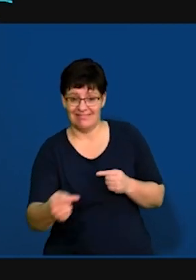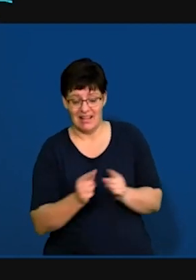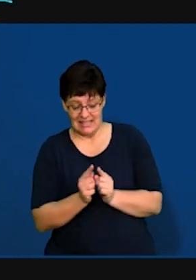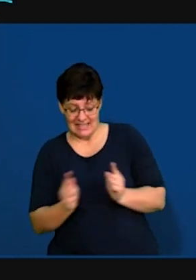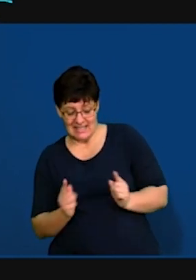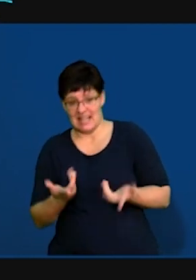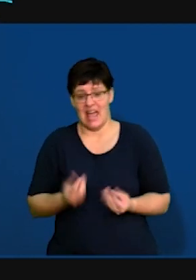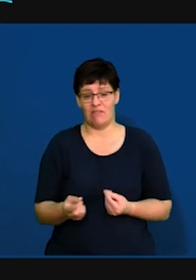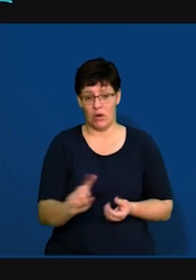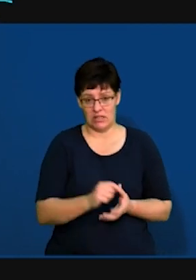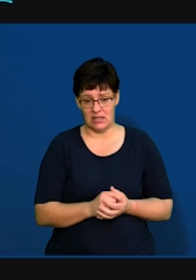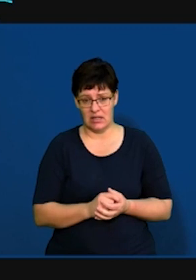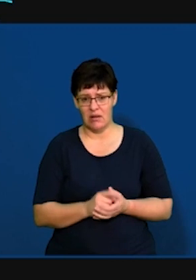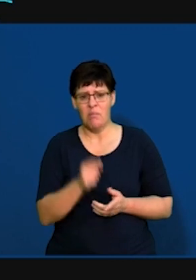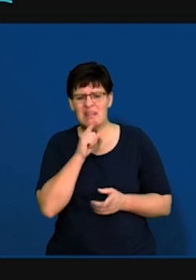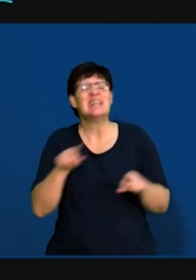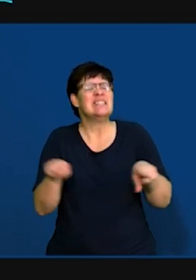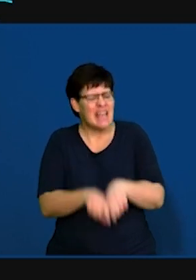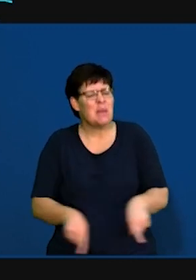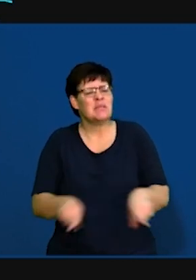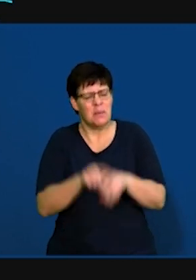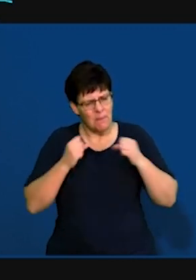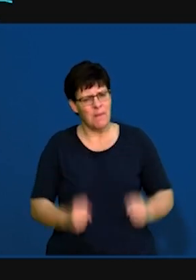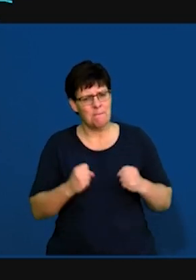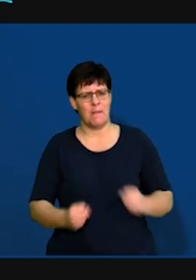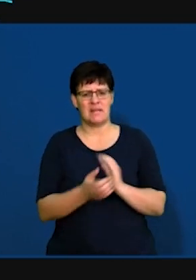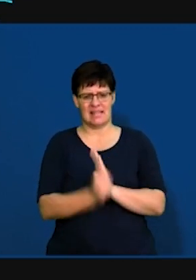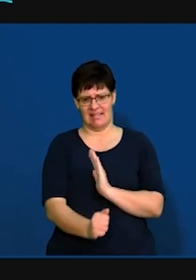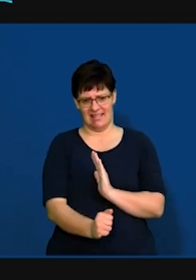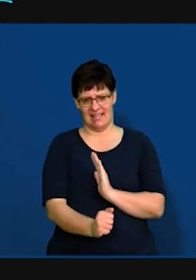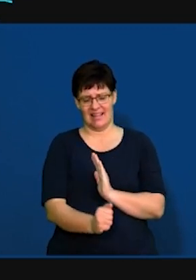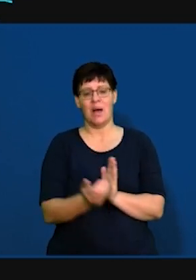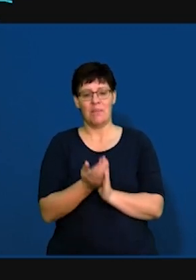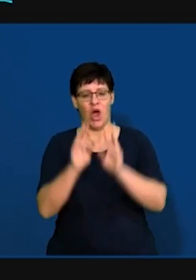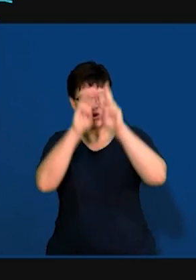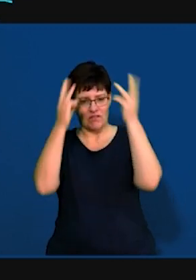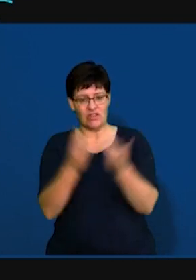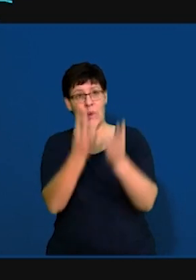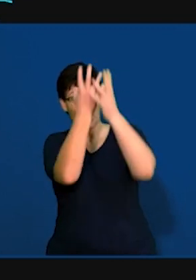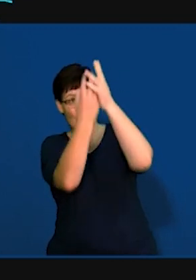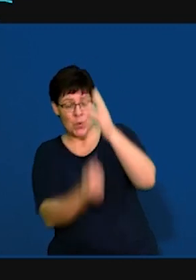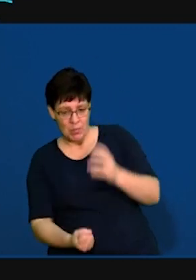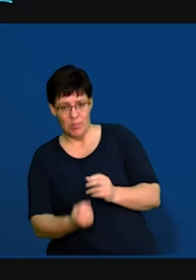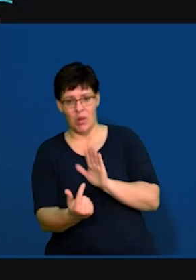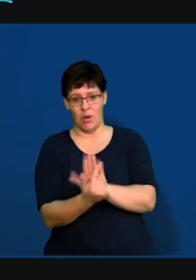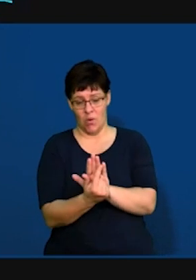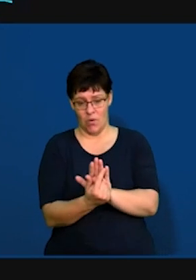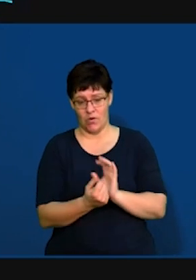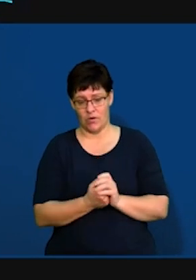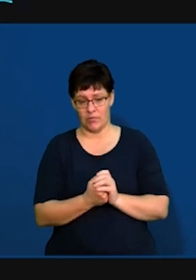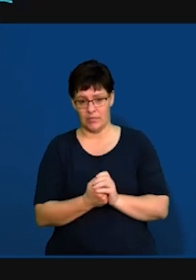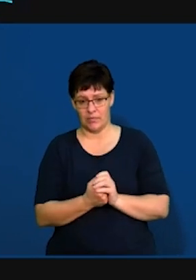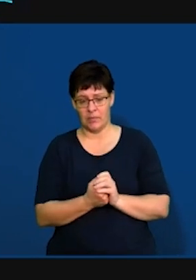recognize that this is the very same skill we would apply it with the universal gravitation law. But however, the